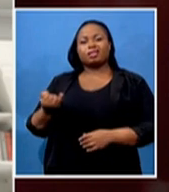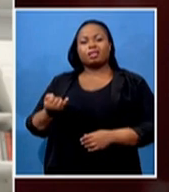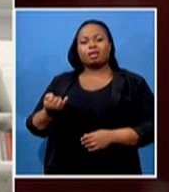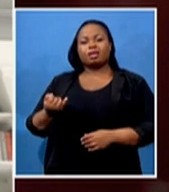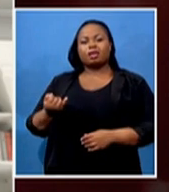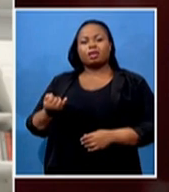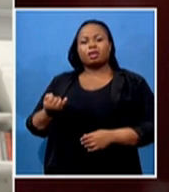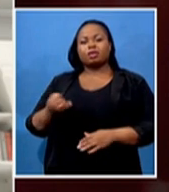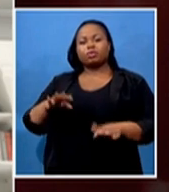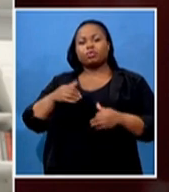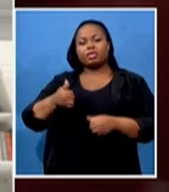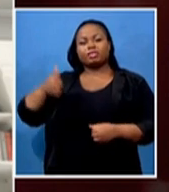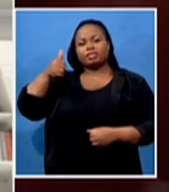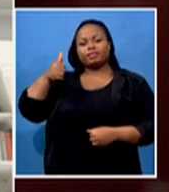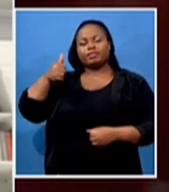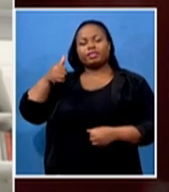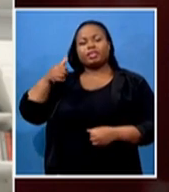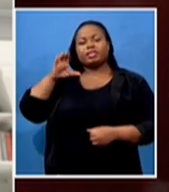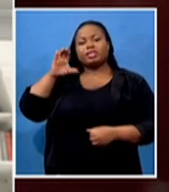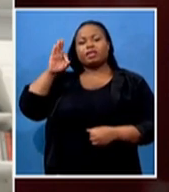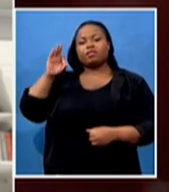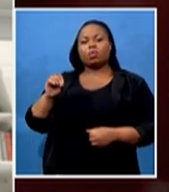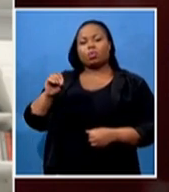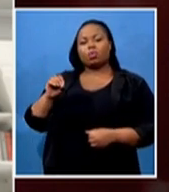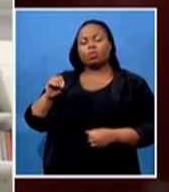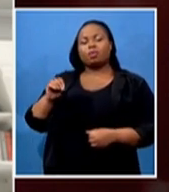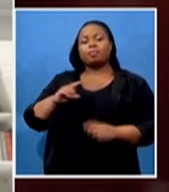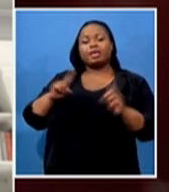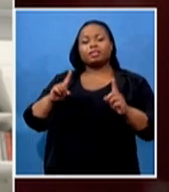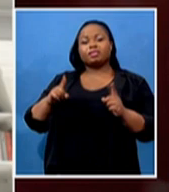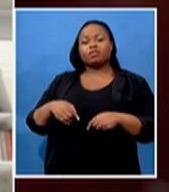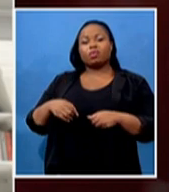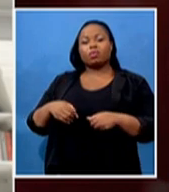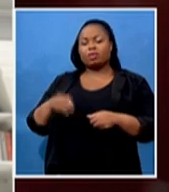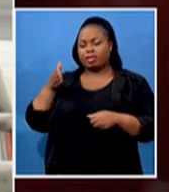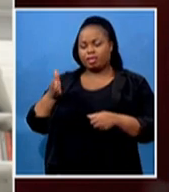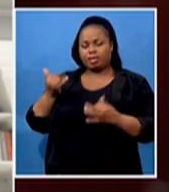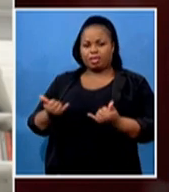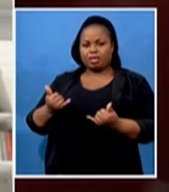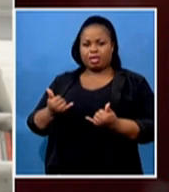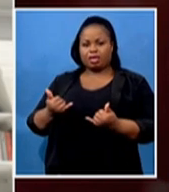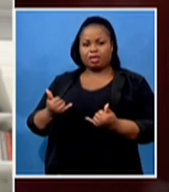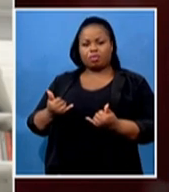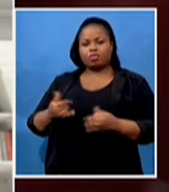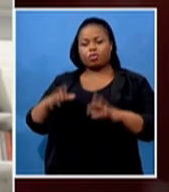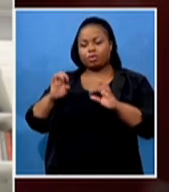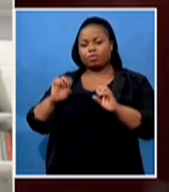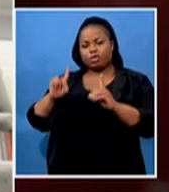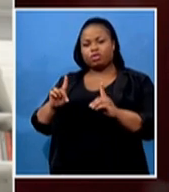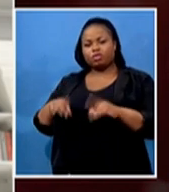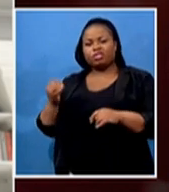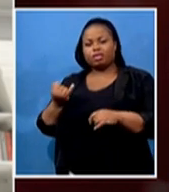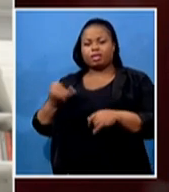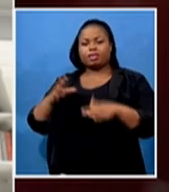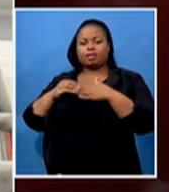university. But beyond that, in the academic sphere, as a leader of thought leaders themselves, I mean, I'm leading academics. So